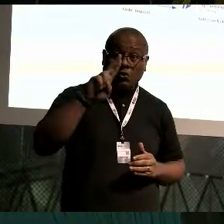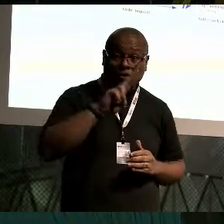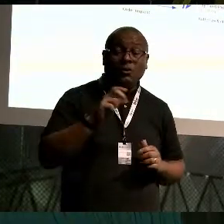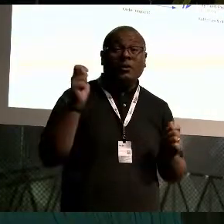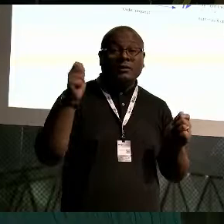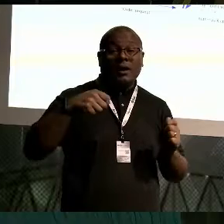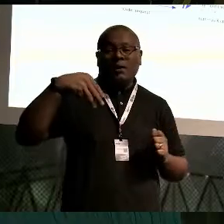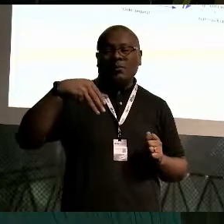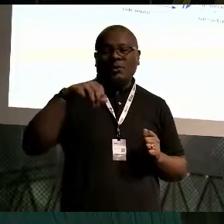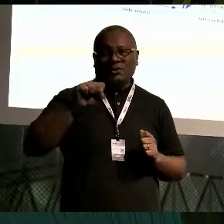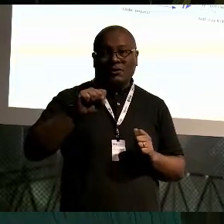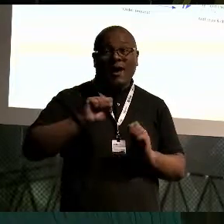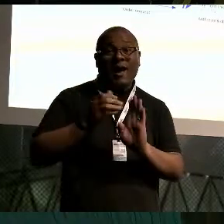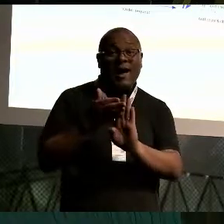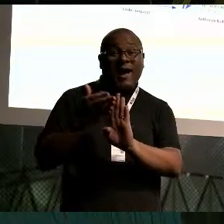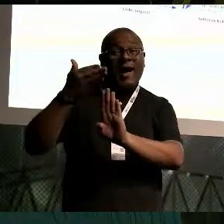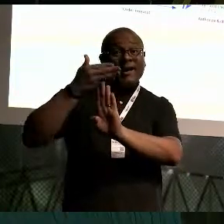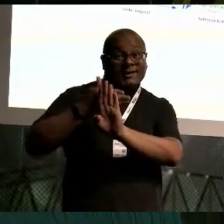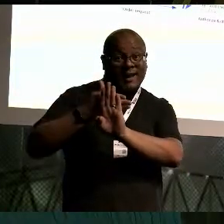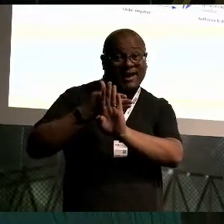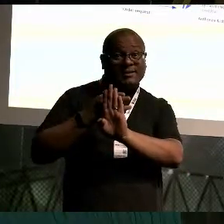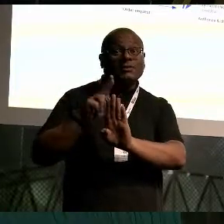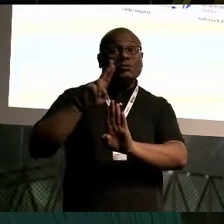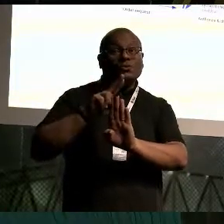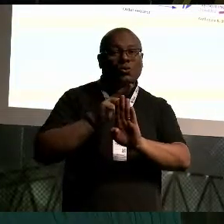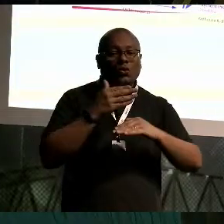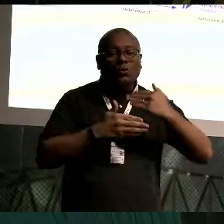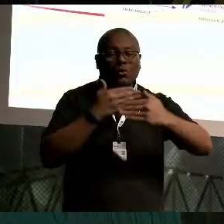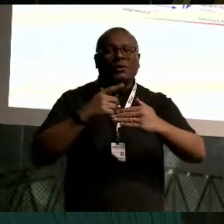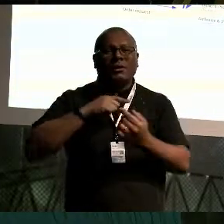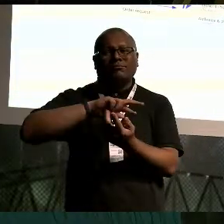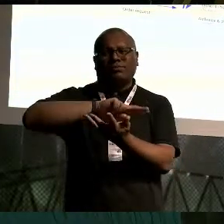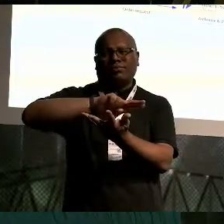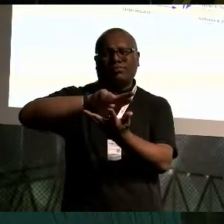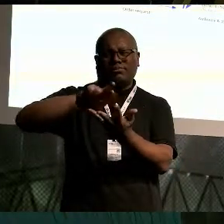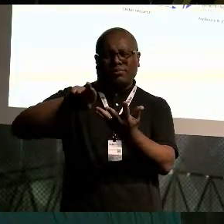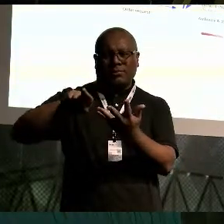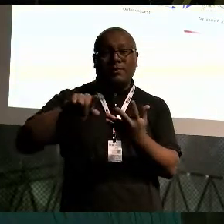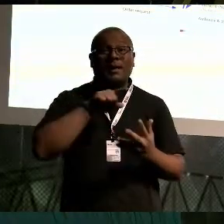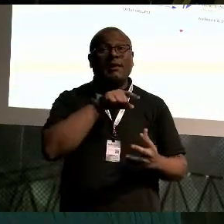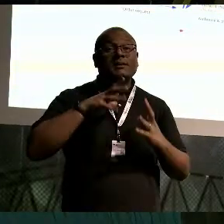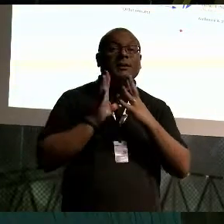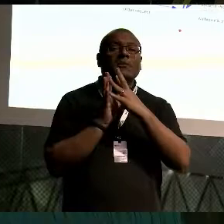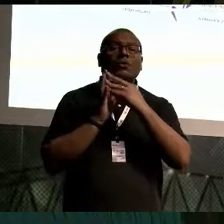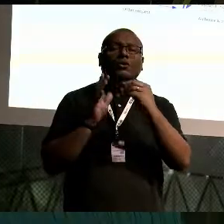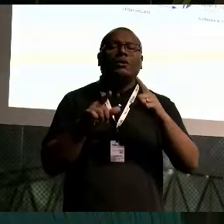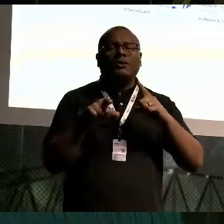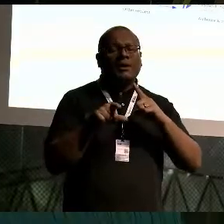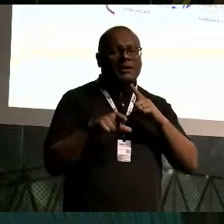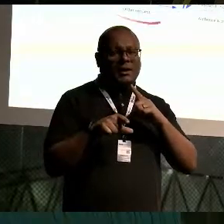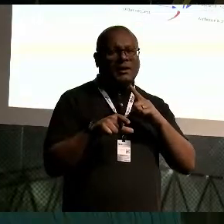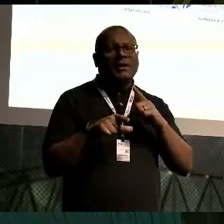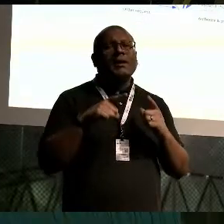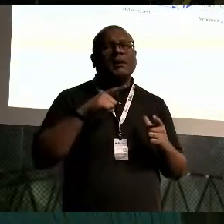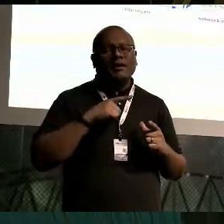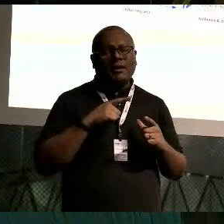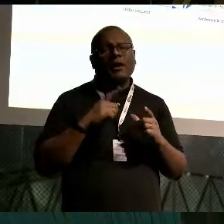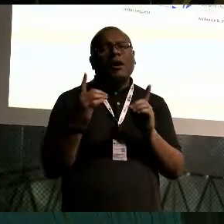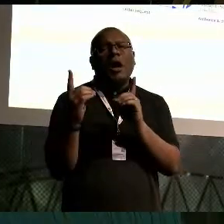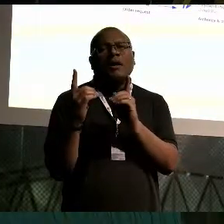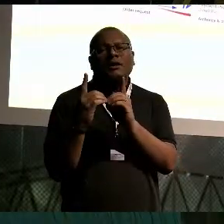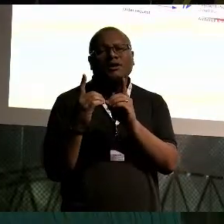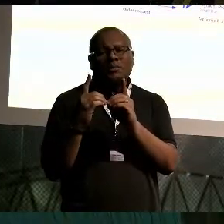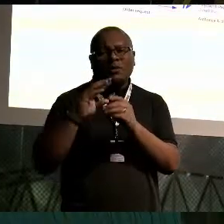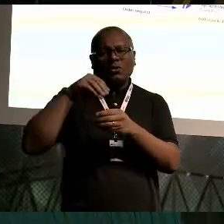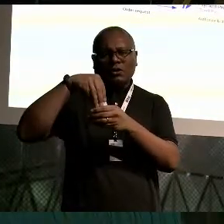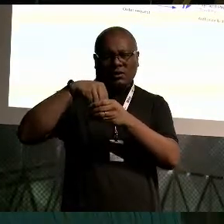services probably, but I'm trying to simplify it here a little bit. So in this model, what you have is, you know, each service just